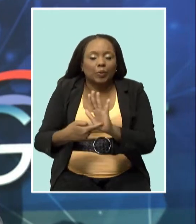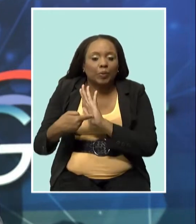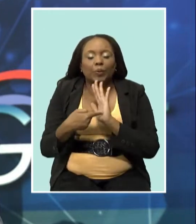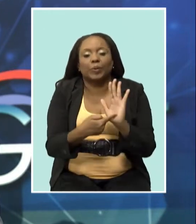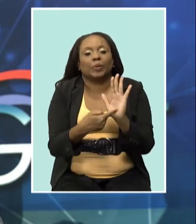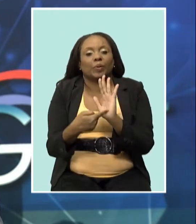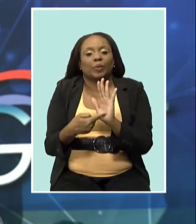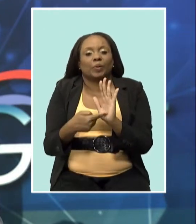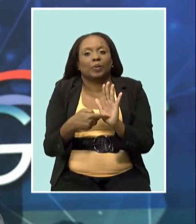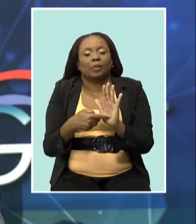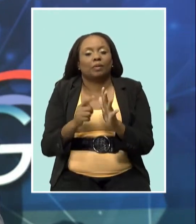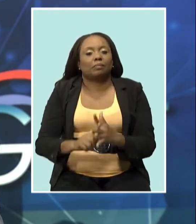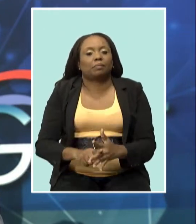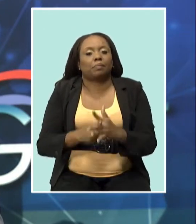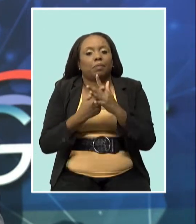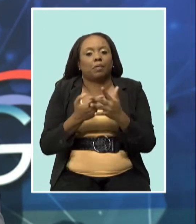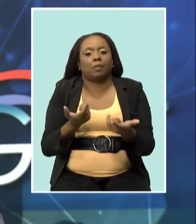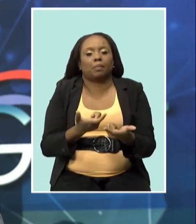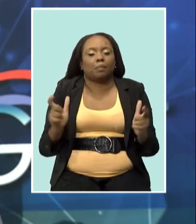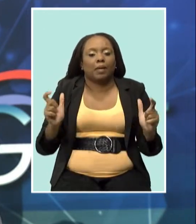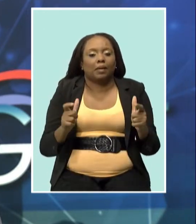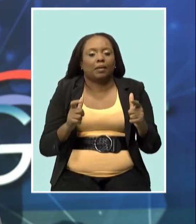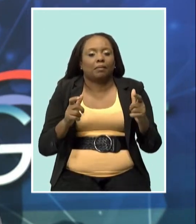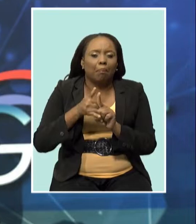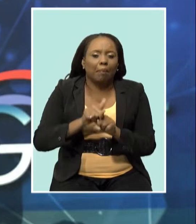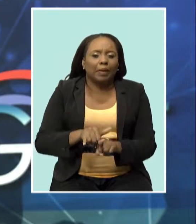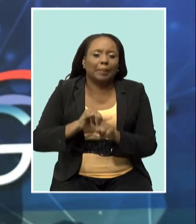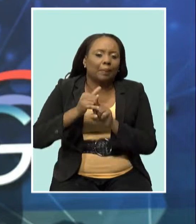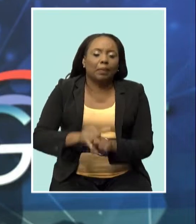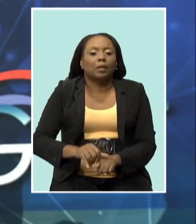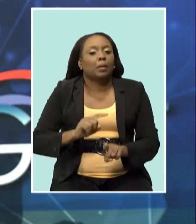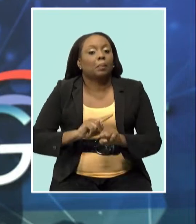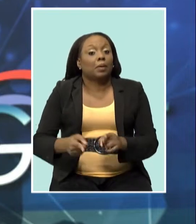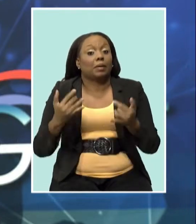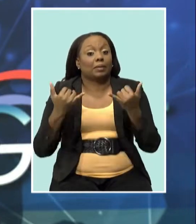quite manageable over the years, very, very simple to fly, and 22 feet.